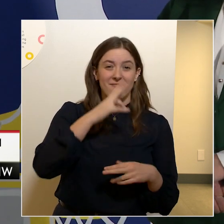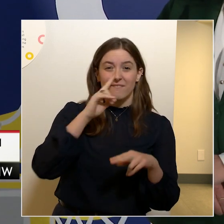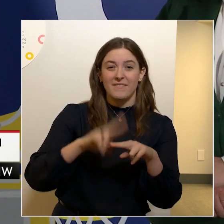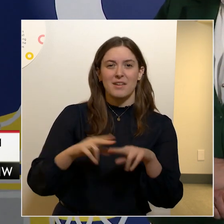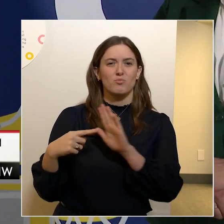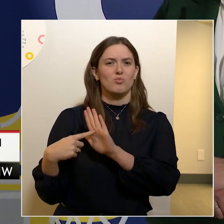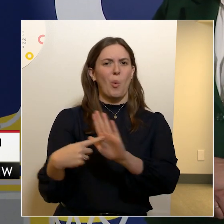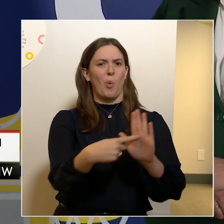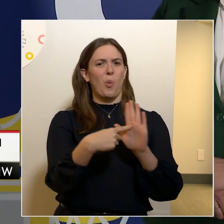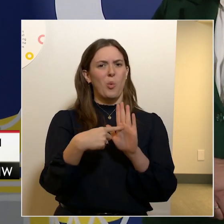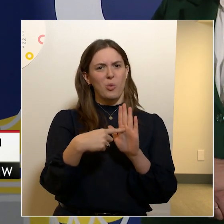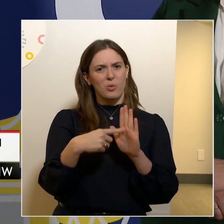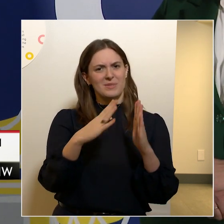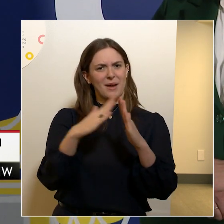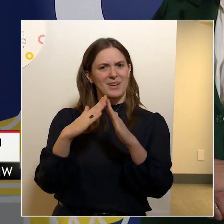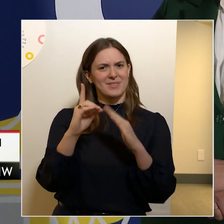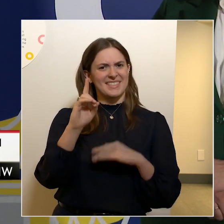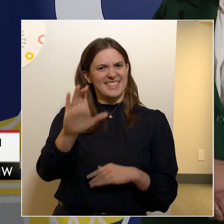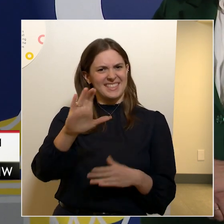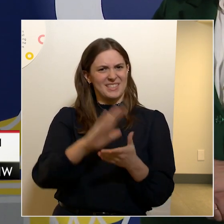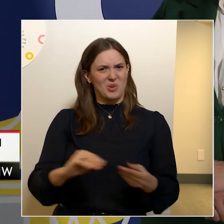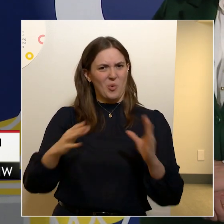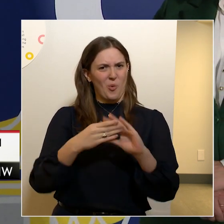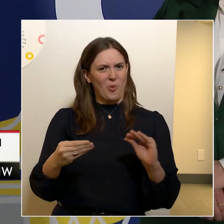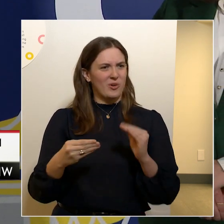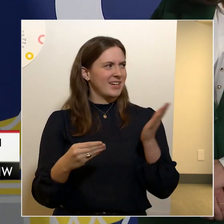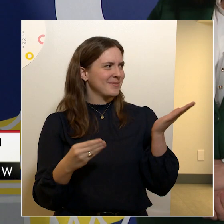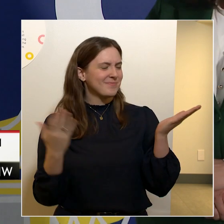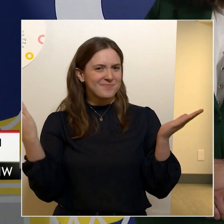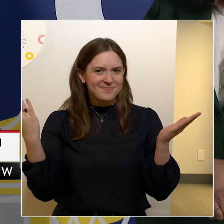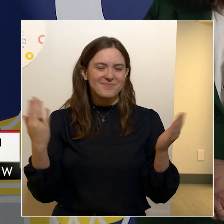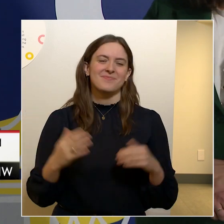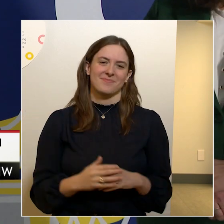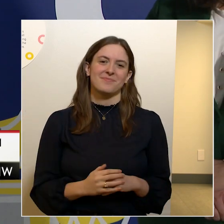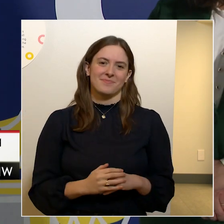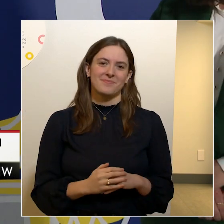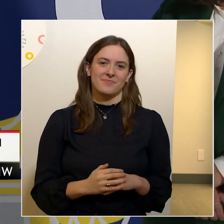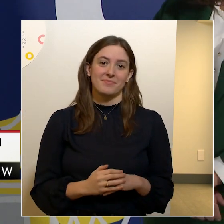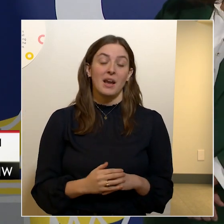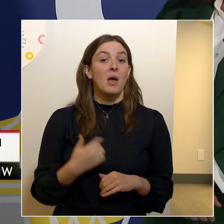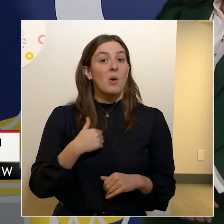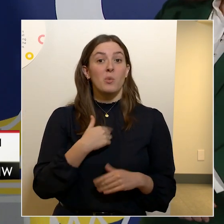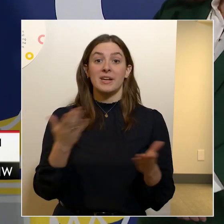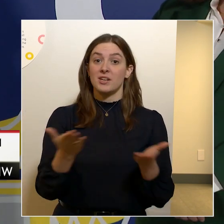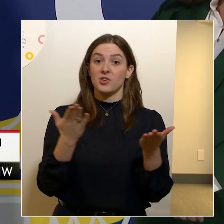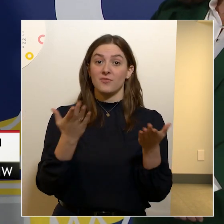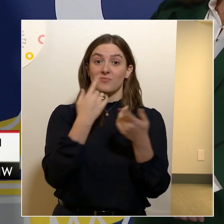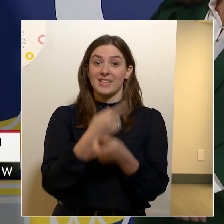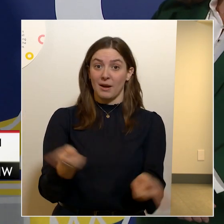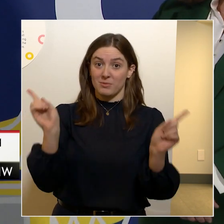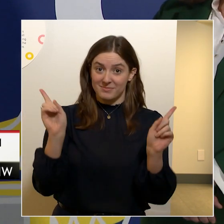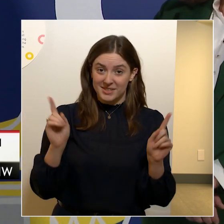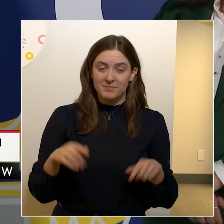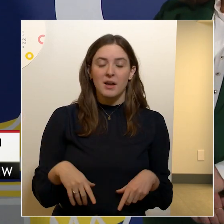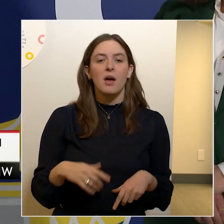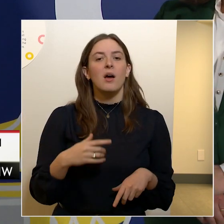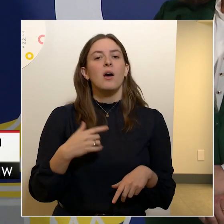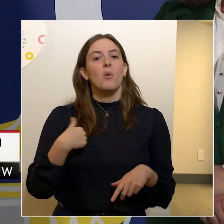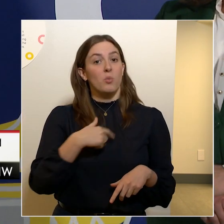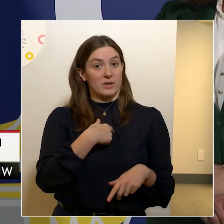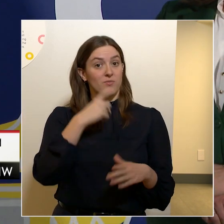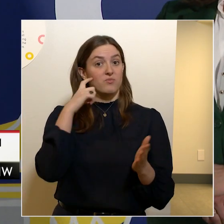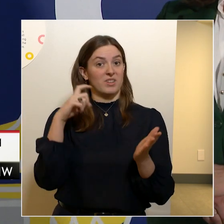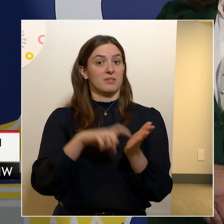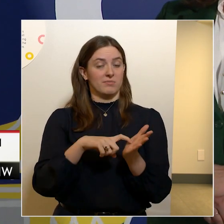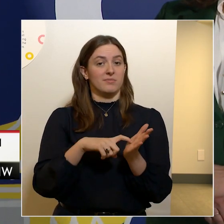of downtown DC. So we're here today to make a great announcement because what we